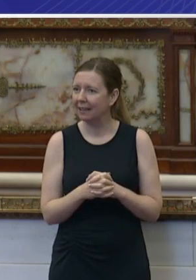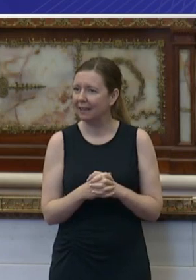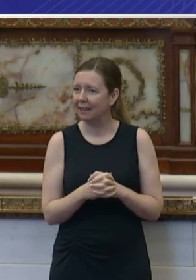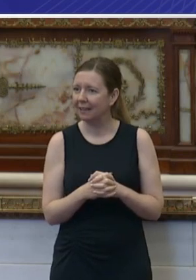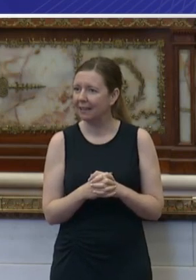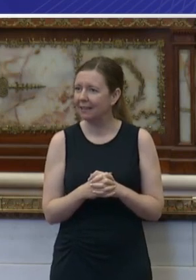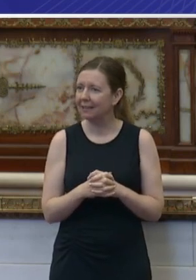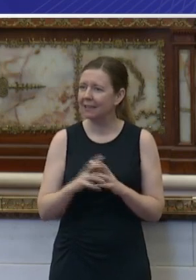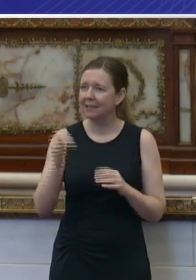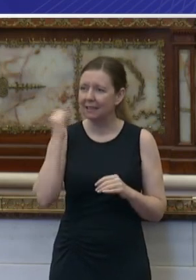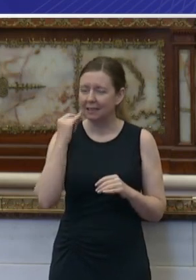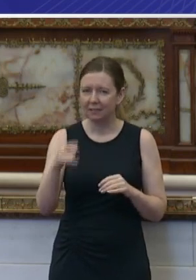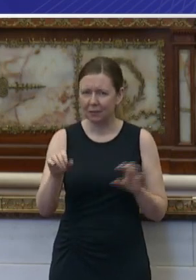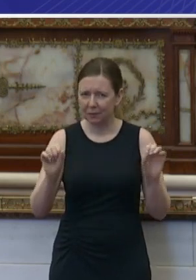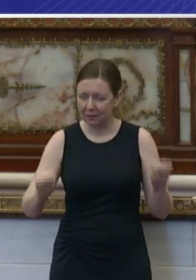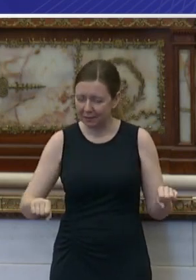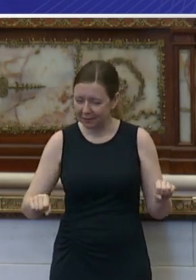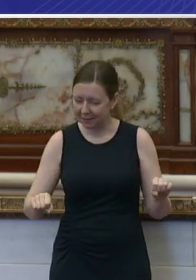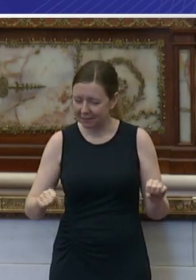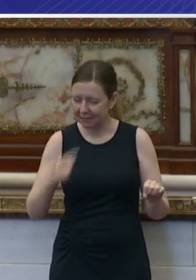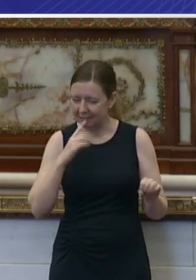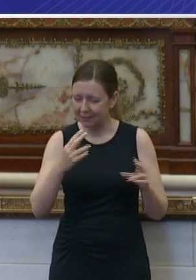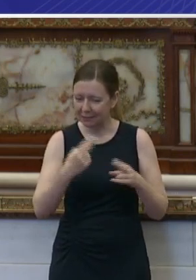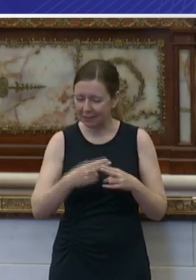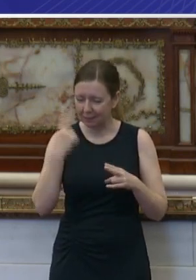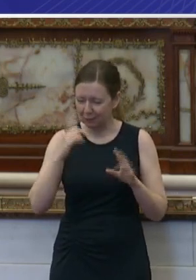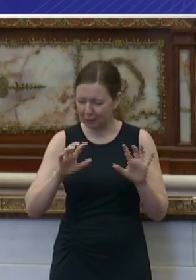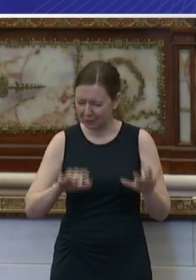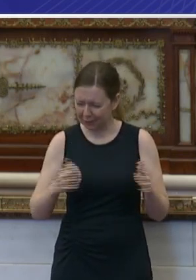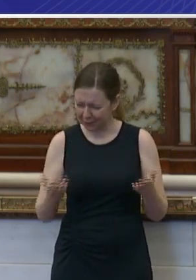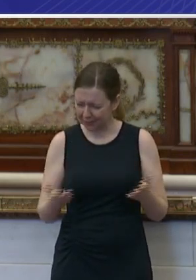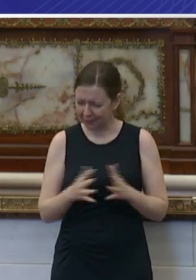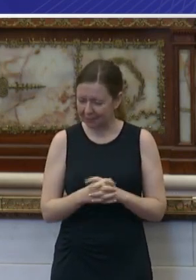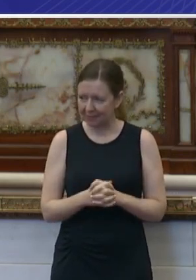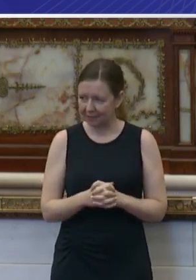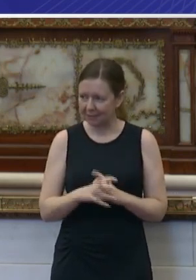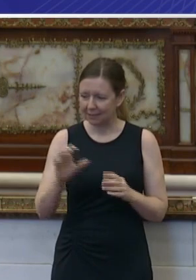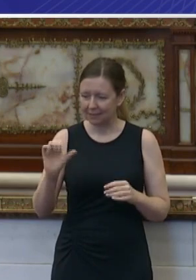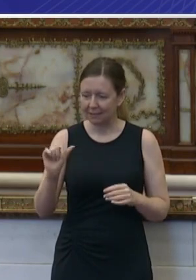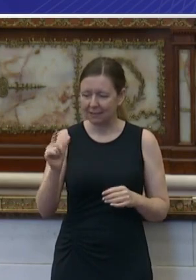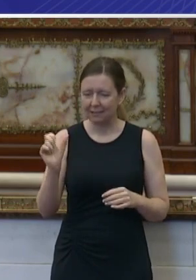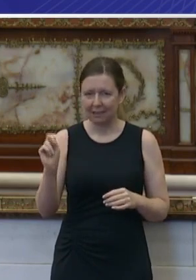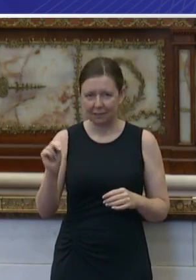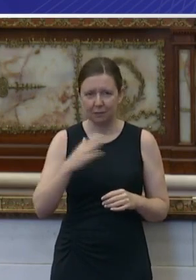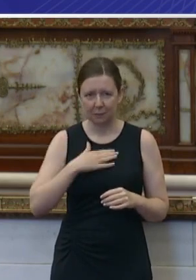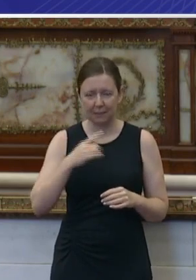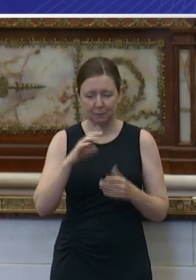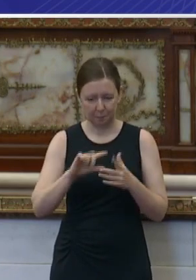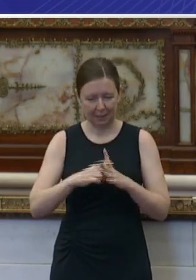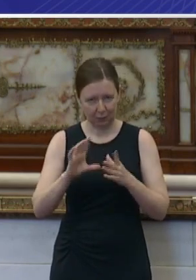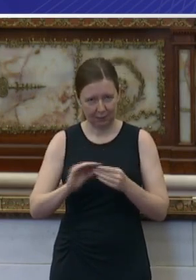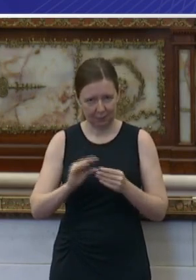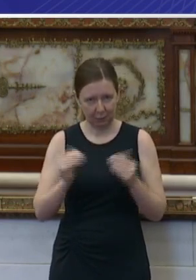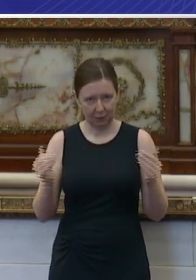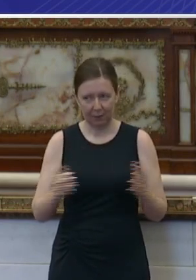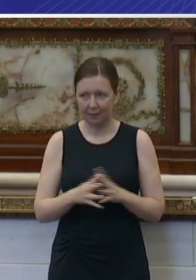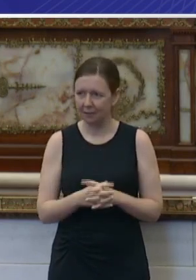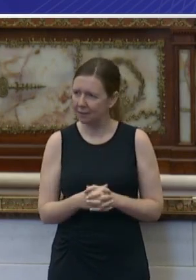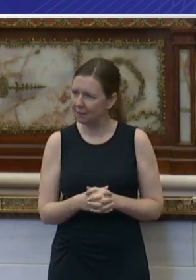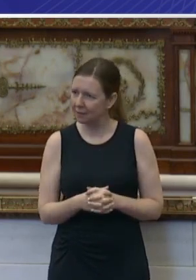If you could state your name, Calvin, if you could state your name for the record and begin your testimony.